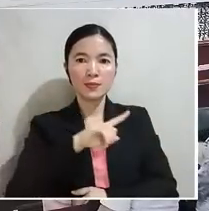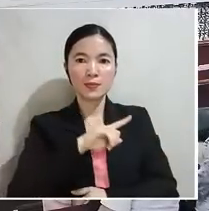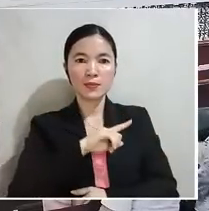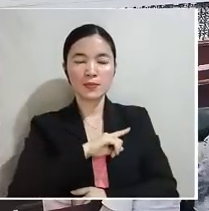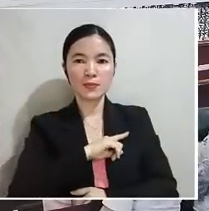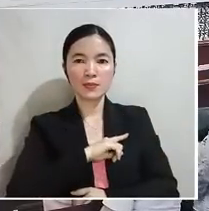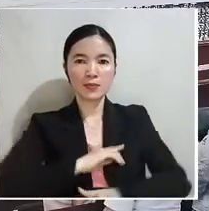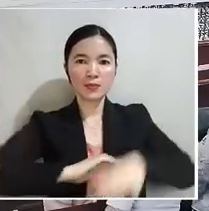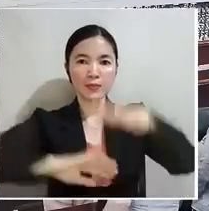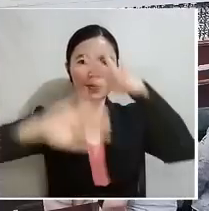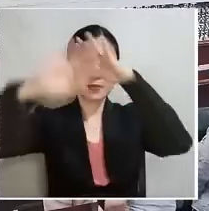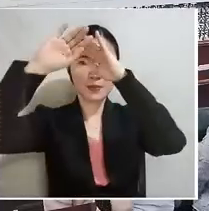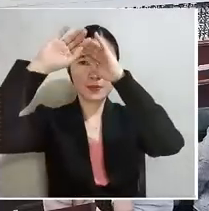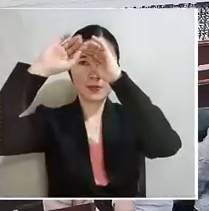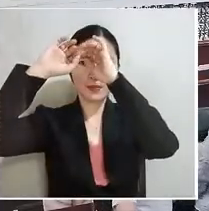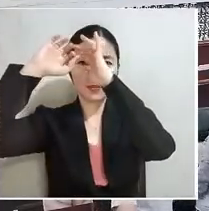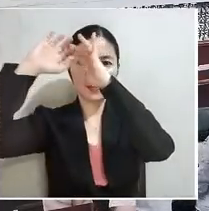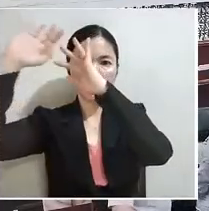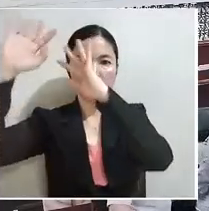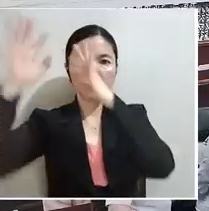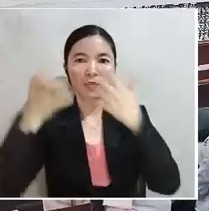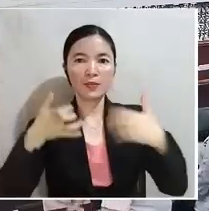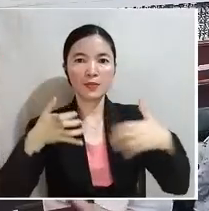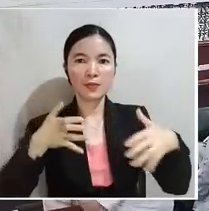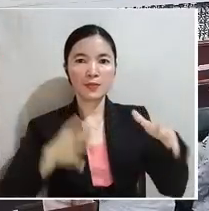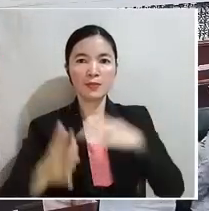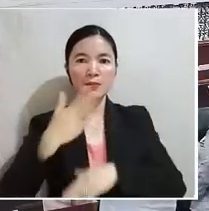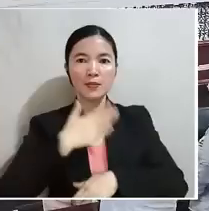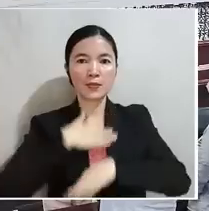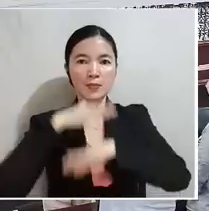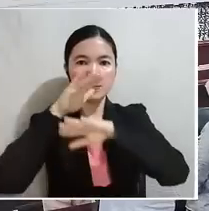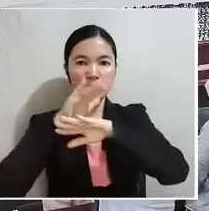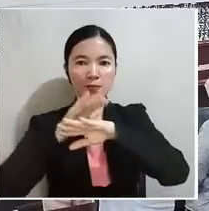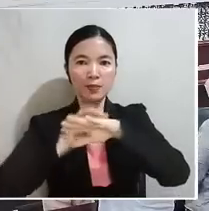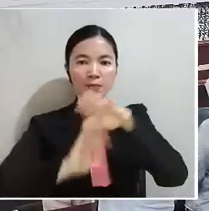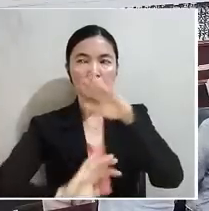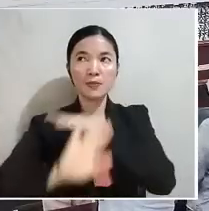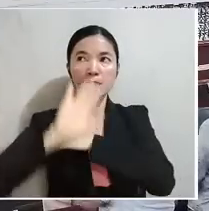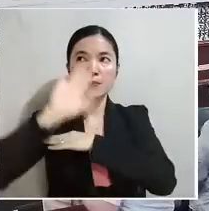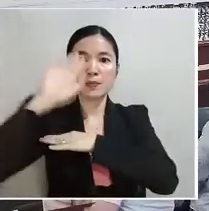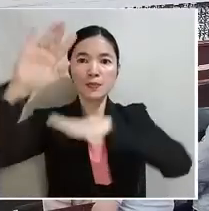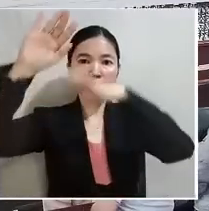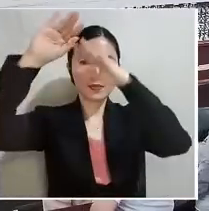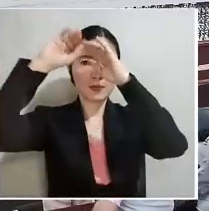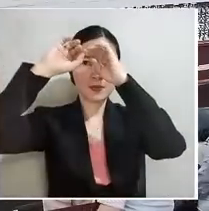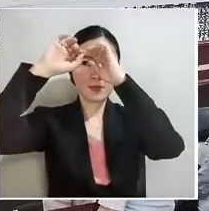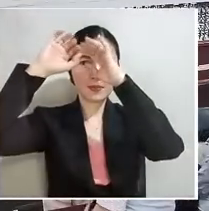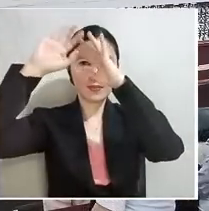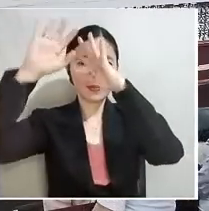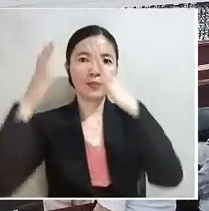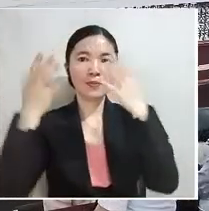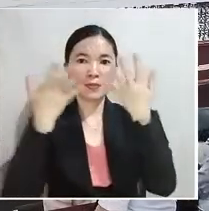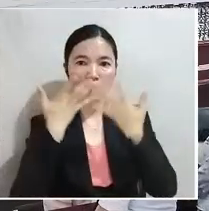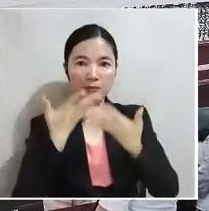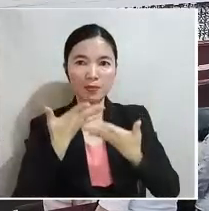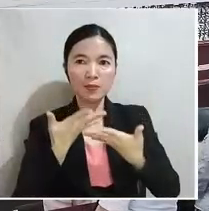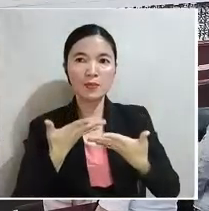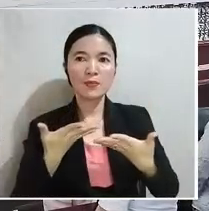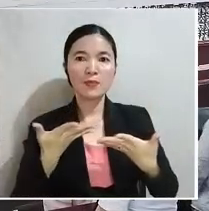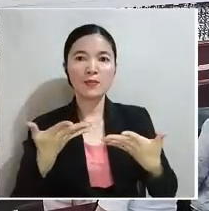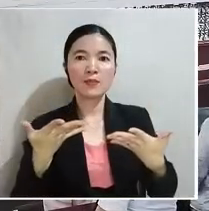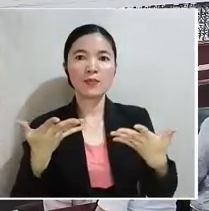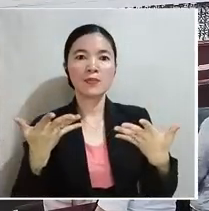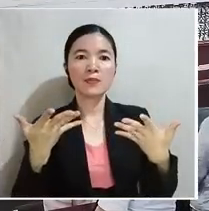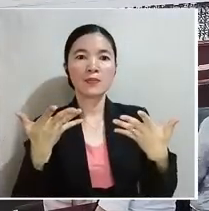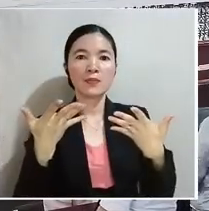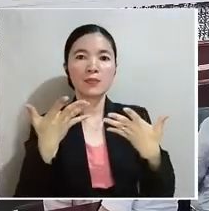Father, let me call a father, distant child returns